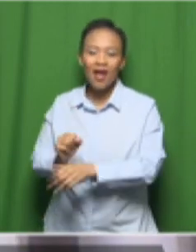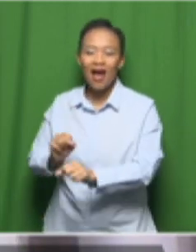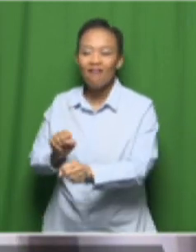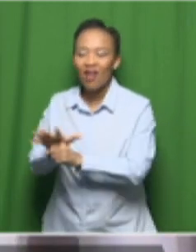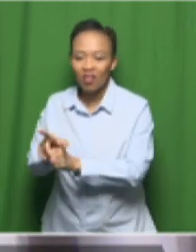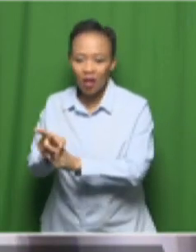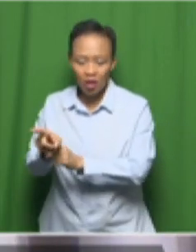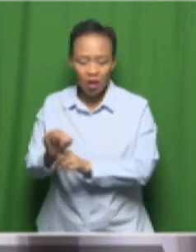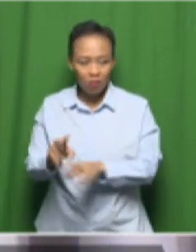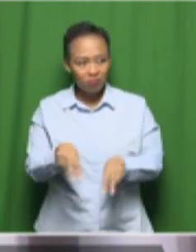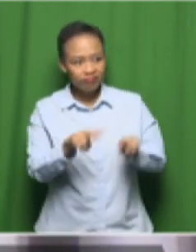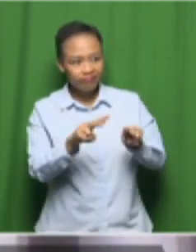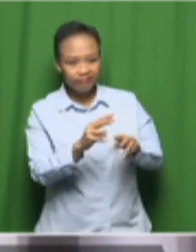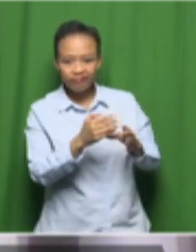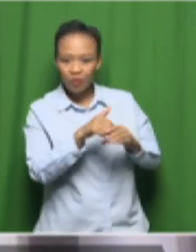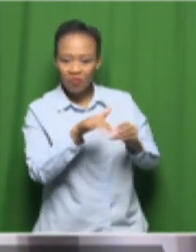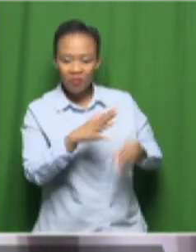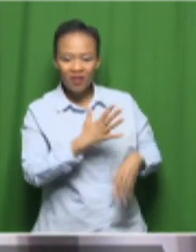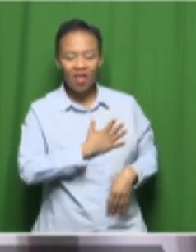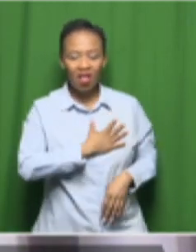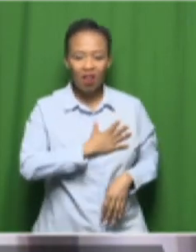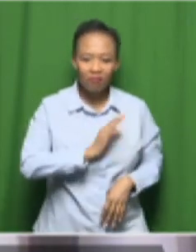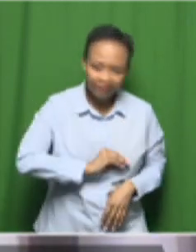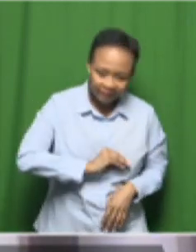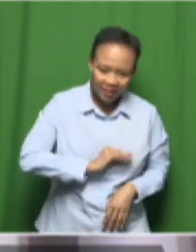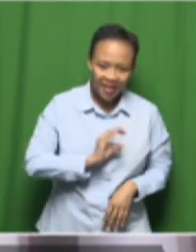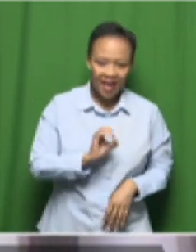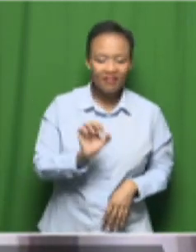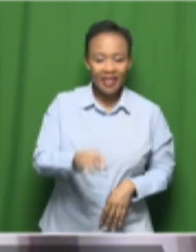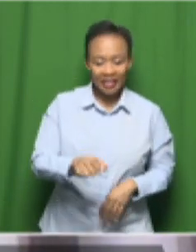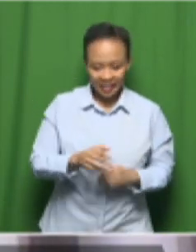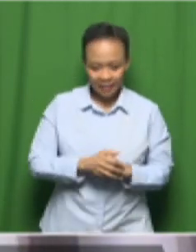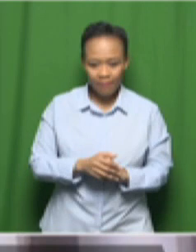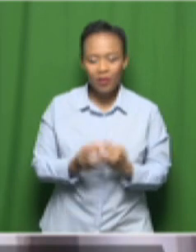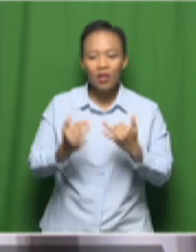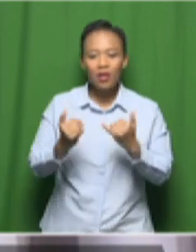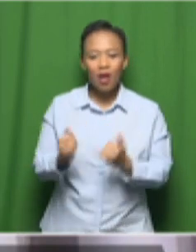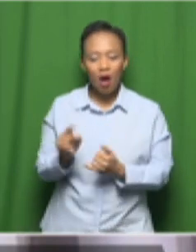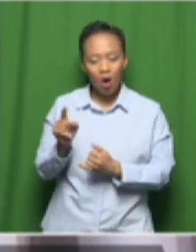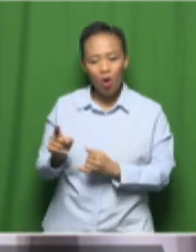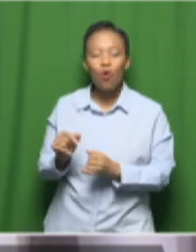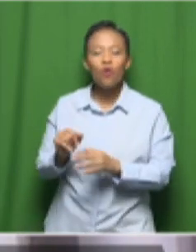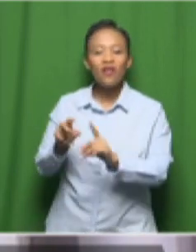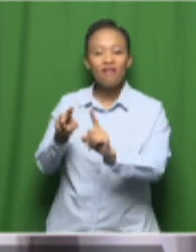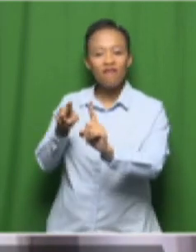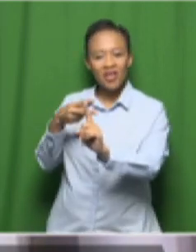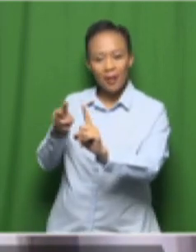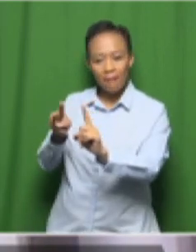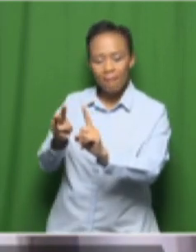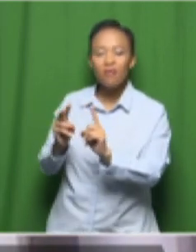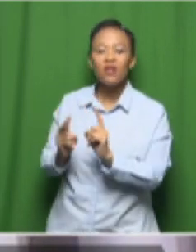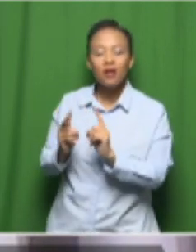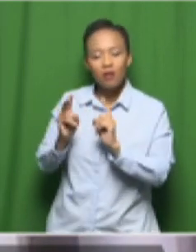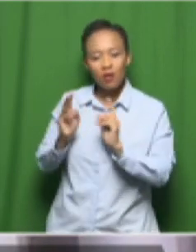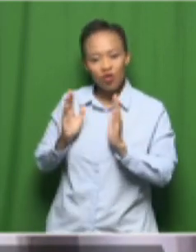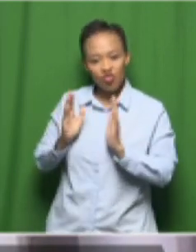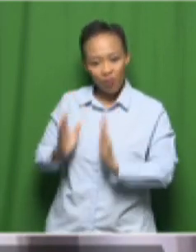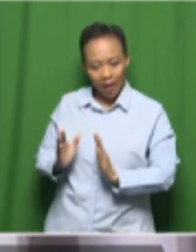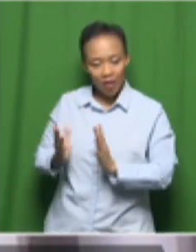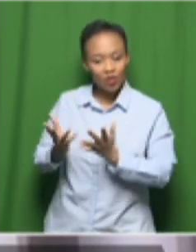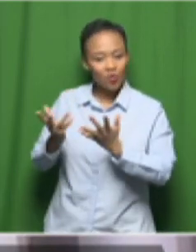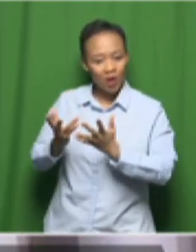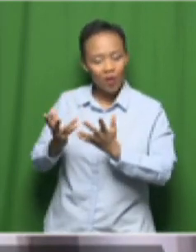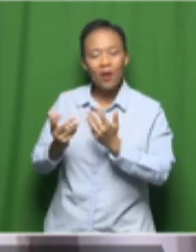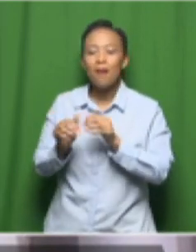layer. And then I really wanted to humanize these victims for the public, because although many people may not even know about